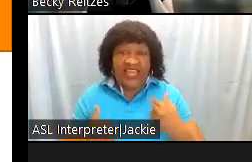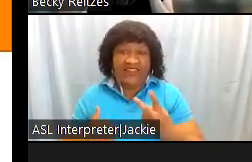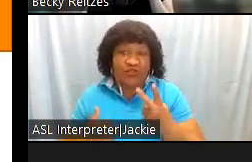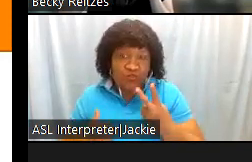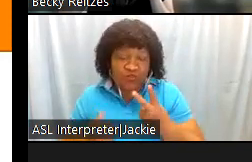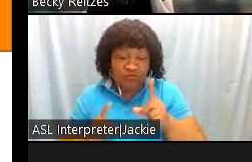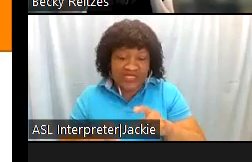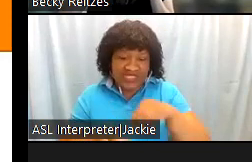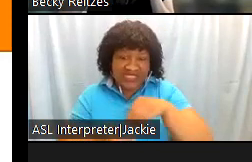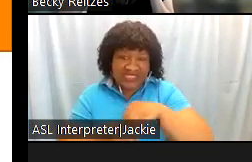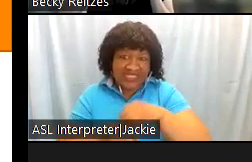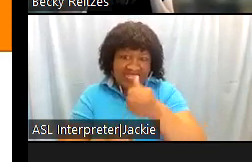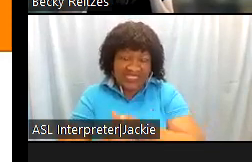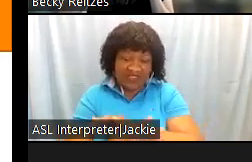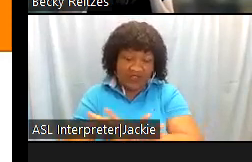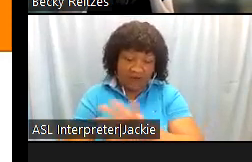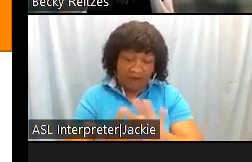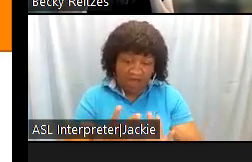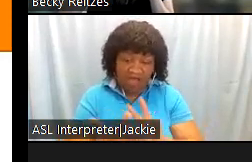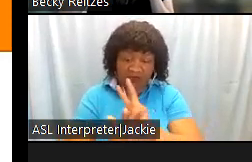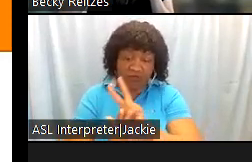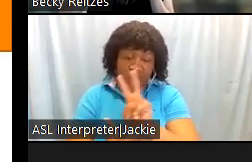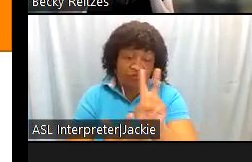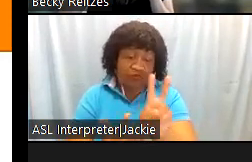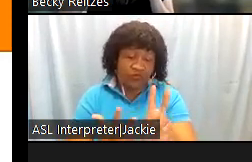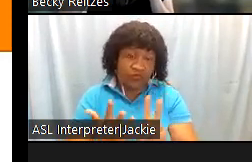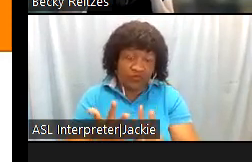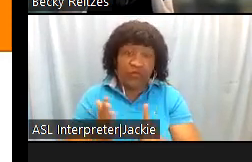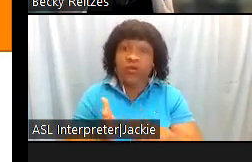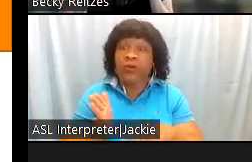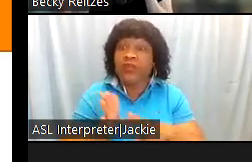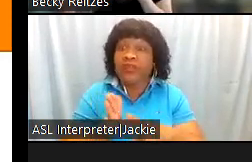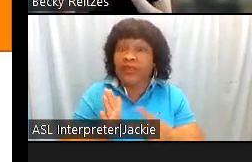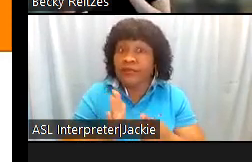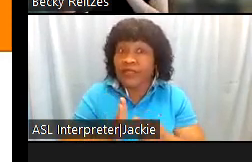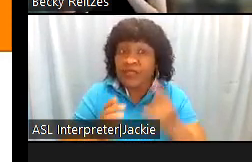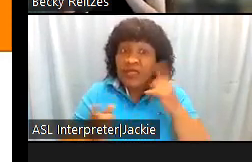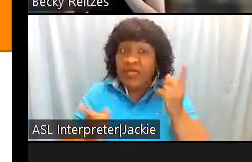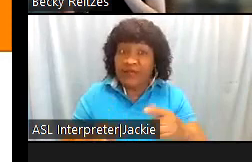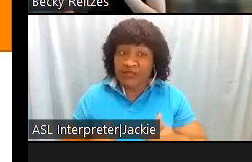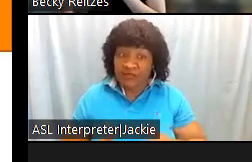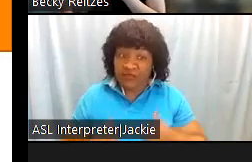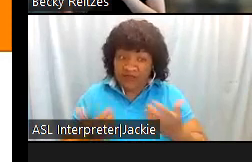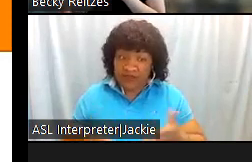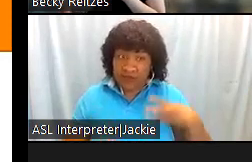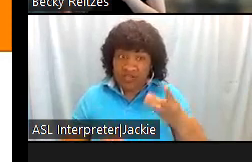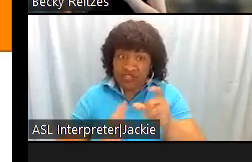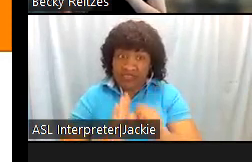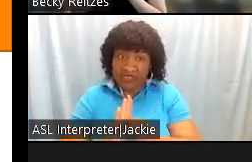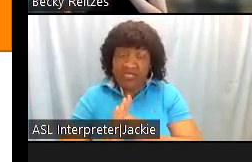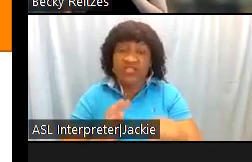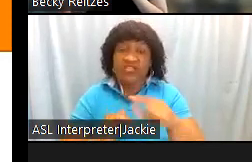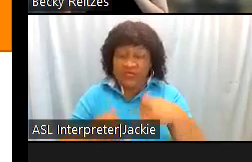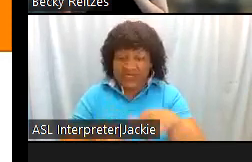them. So what that means is here in Washington State, people can still